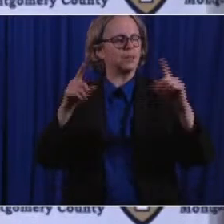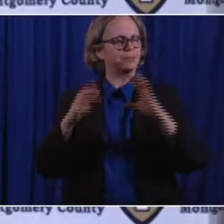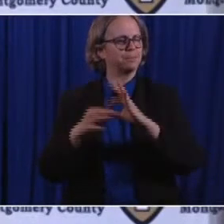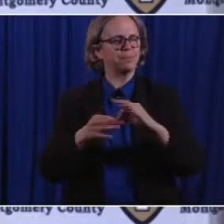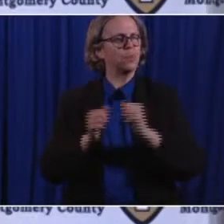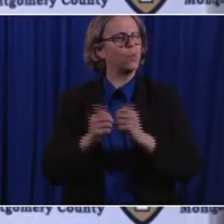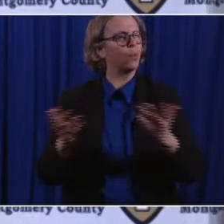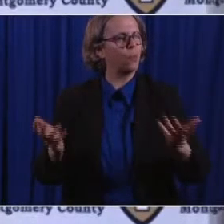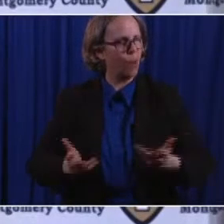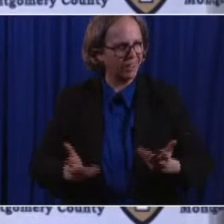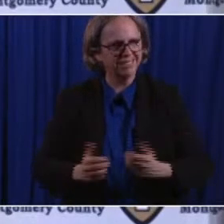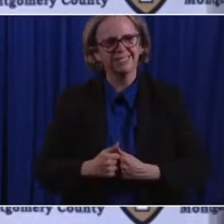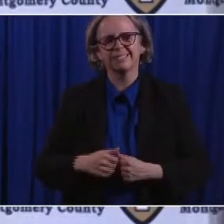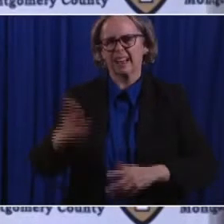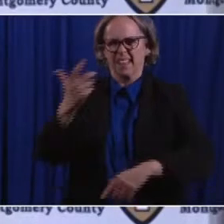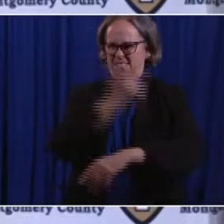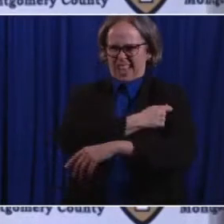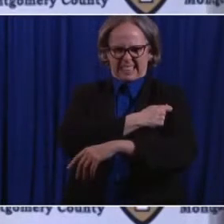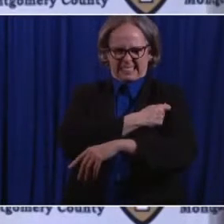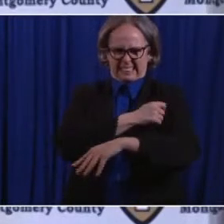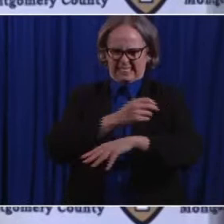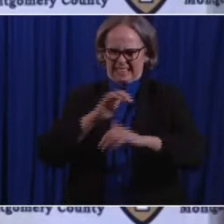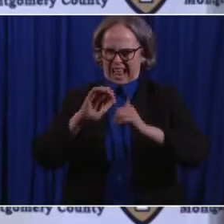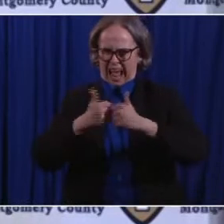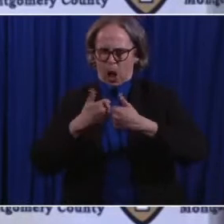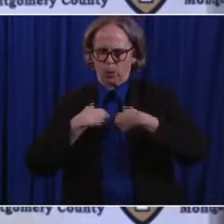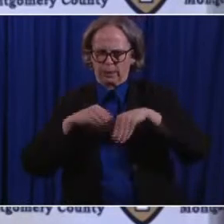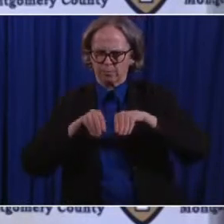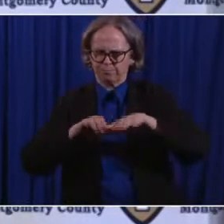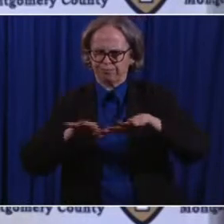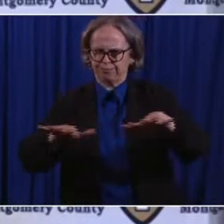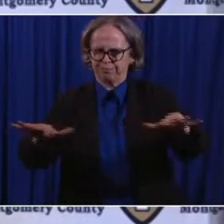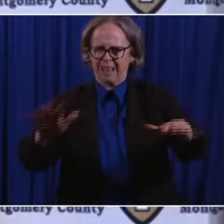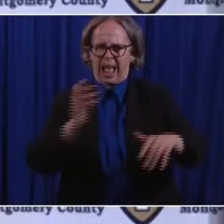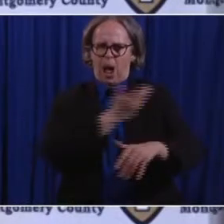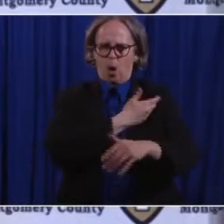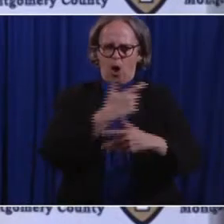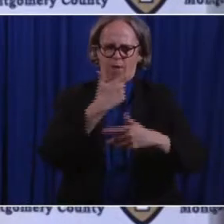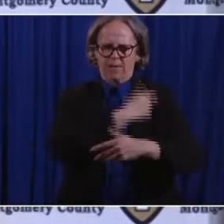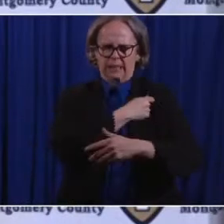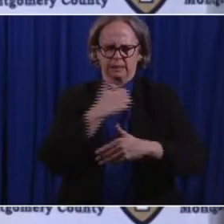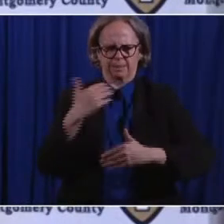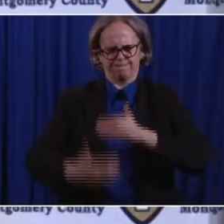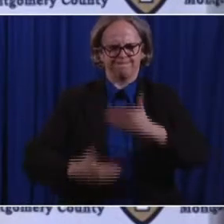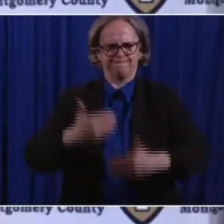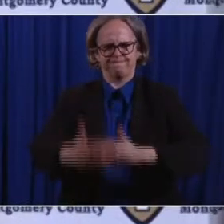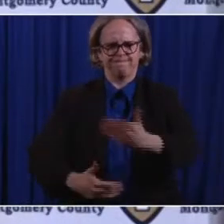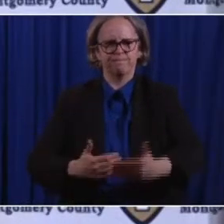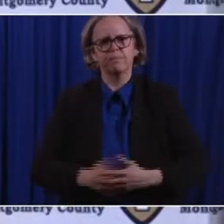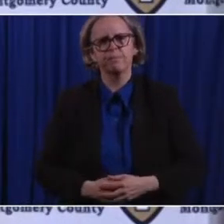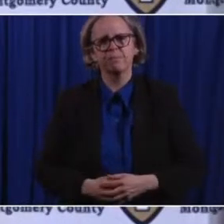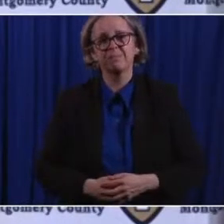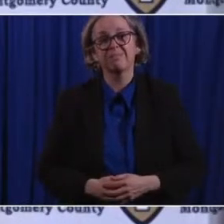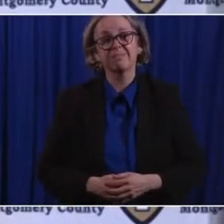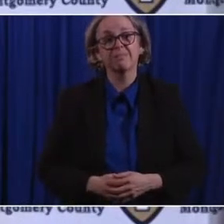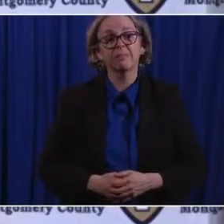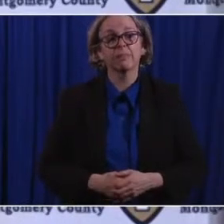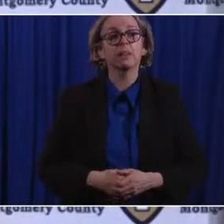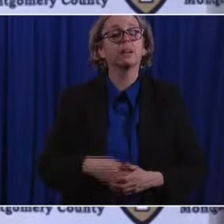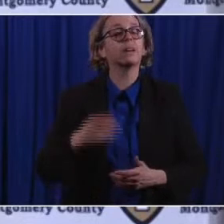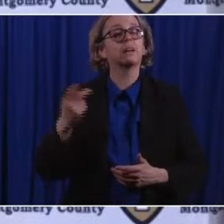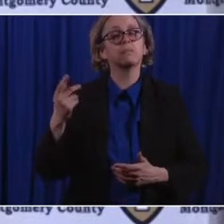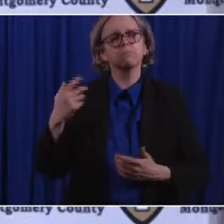vaccine. And again, we believe that in the not too distant future, we'll start